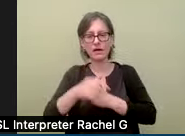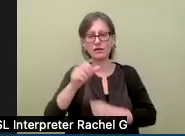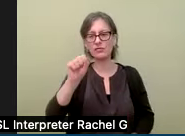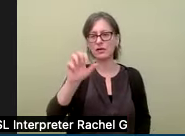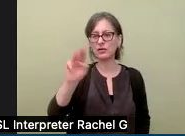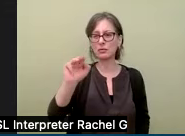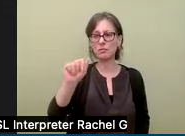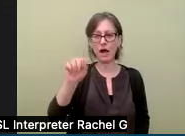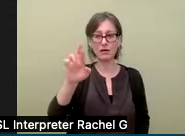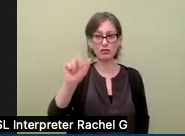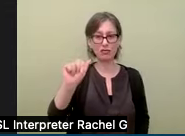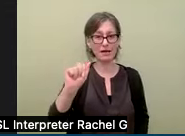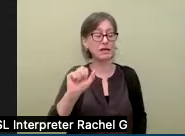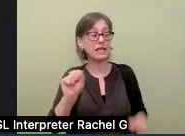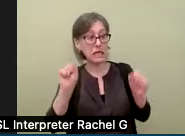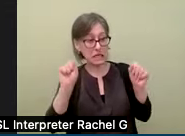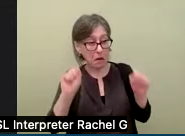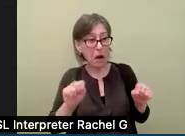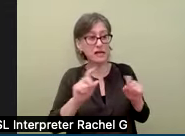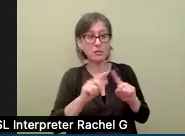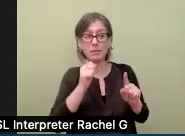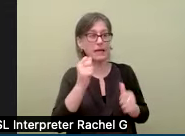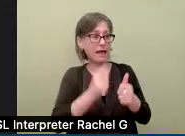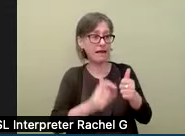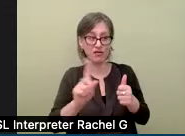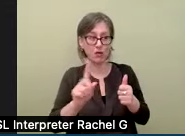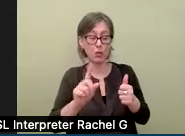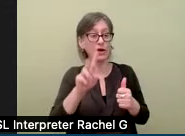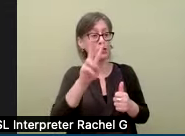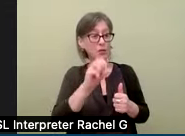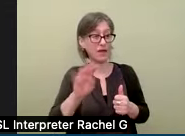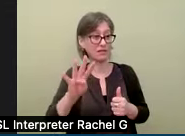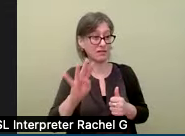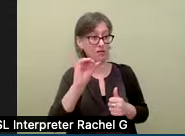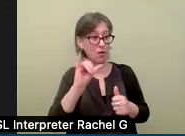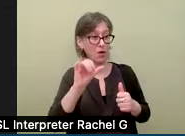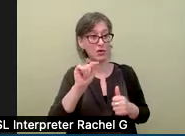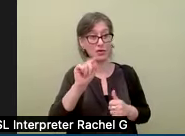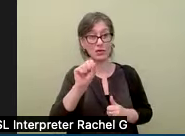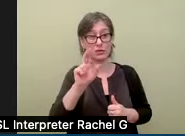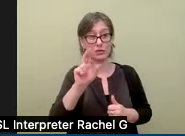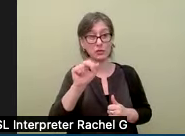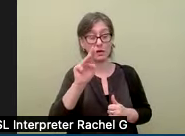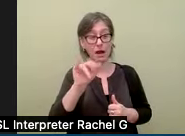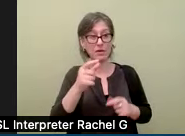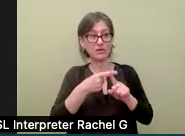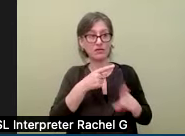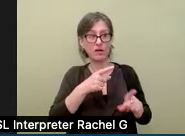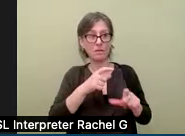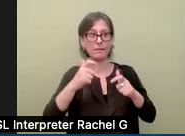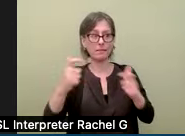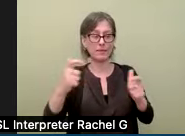Yes, but not everywhere. Okay, the 2004 Sumatra tsunami was generated by a megathrust